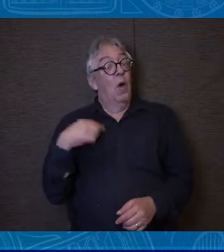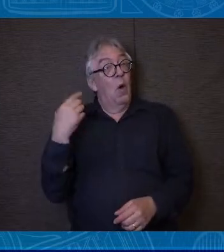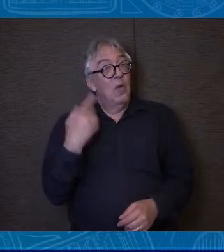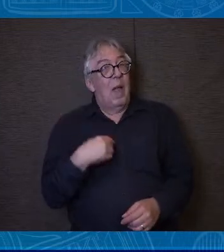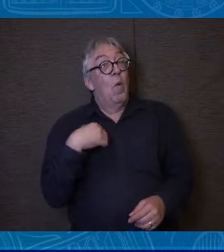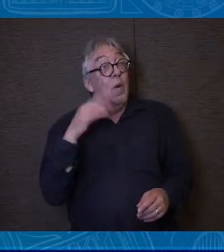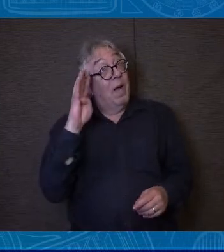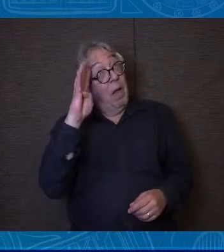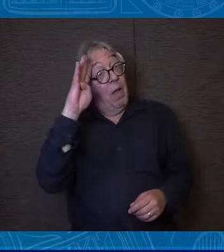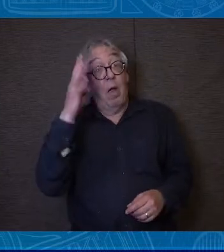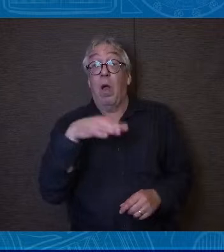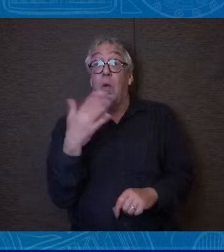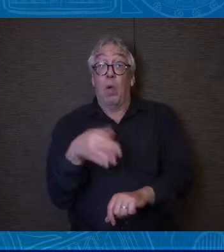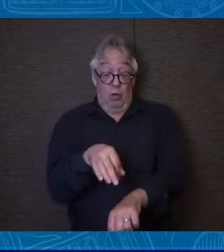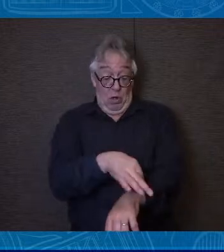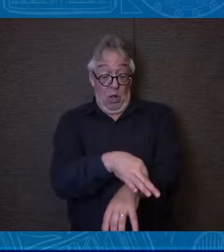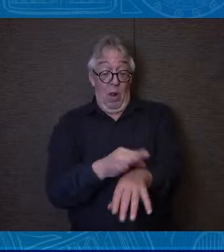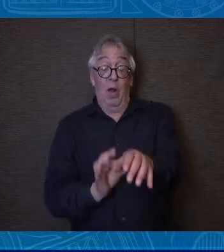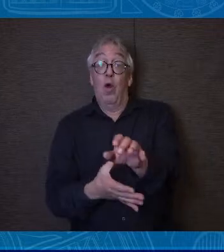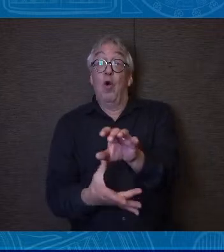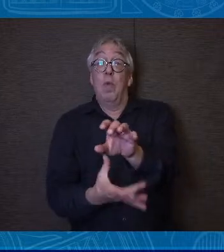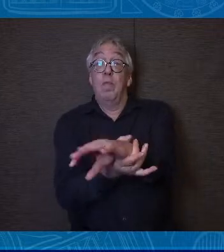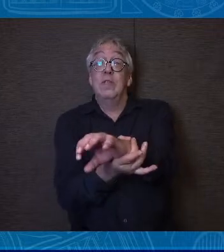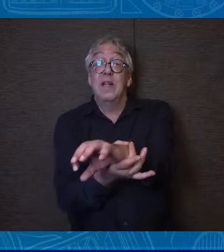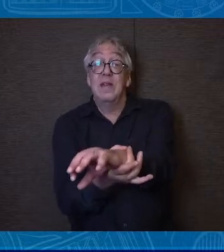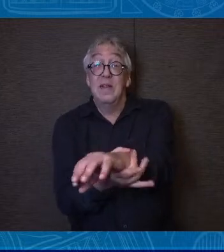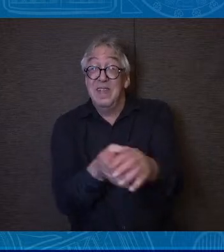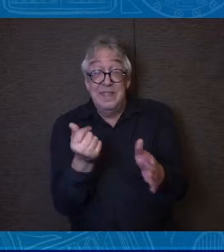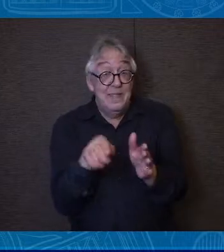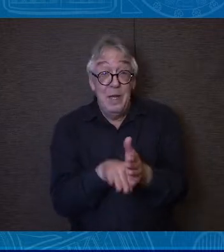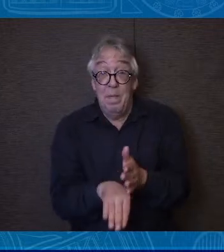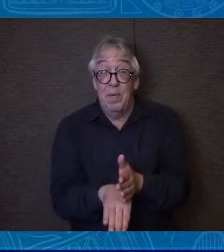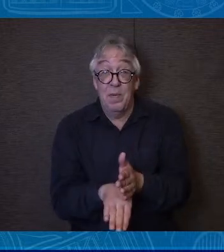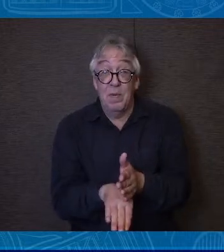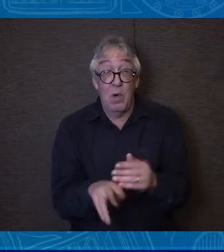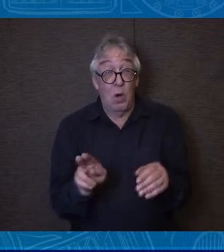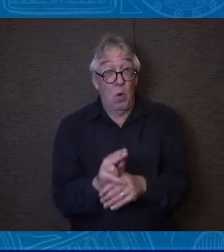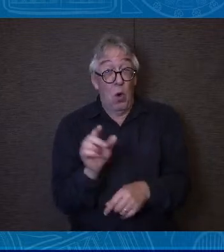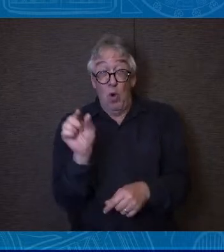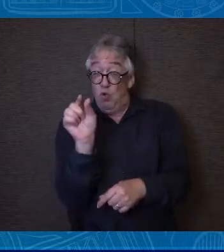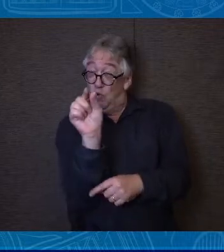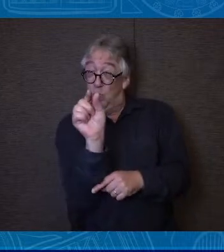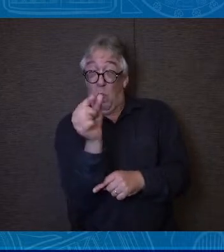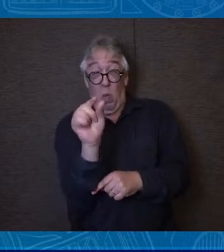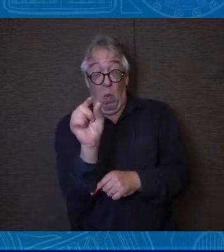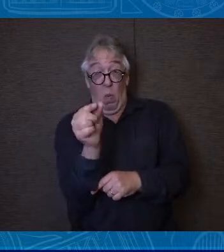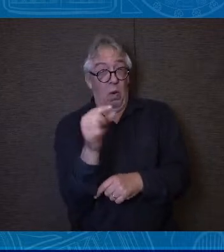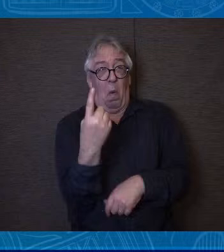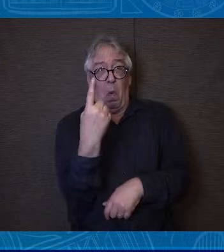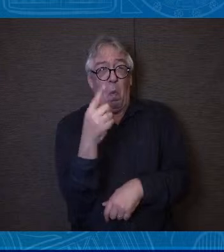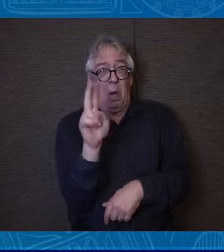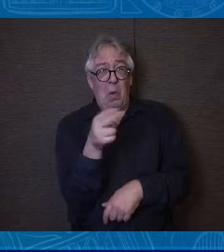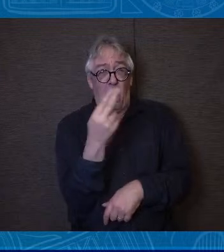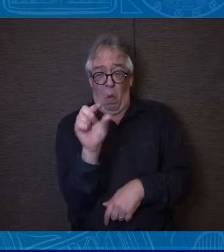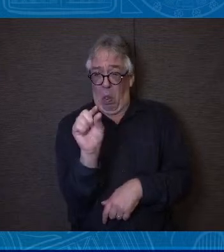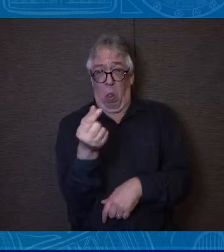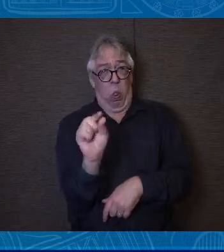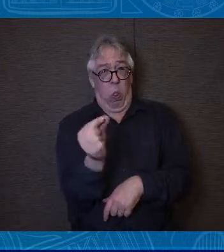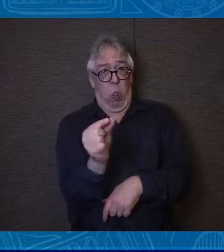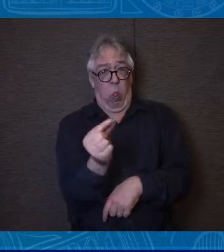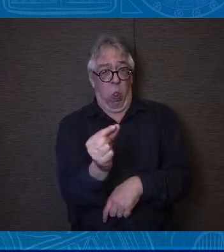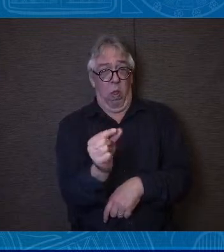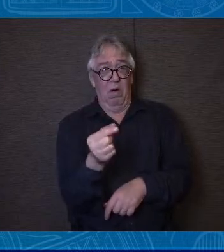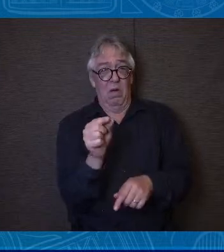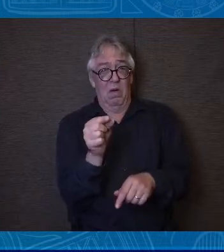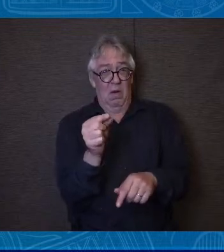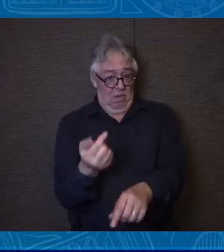weather. And so it's very cheap because we are using small pieces that are, for €1, you can buy and develop a lot